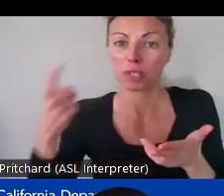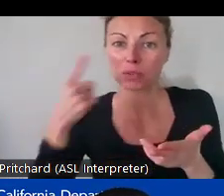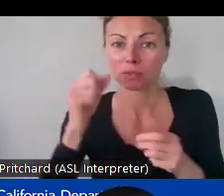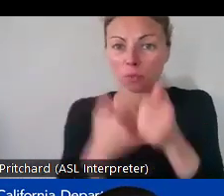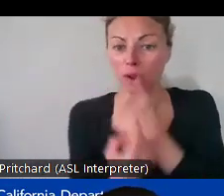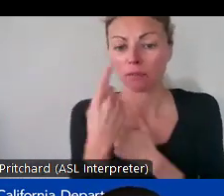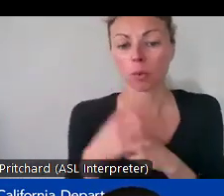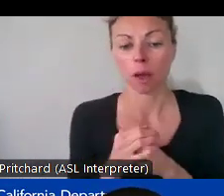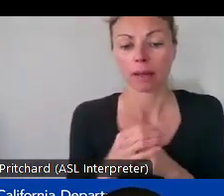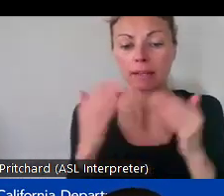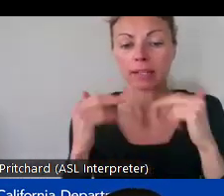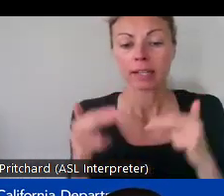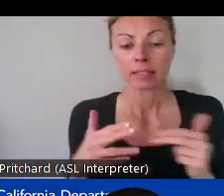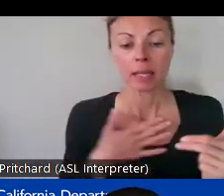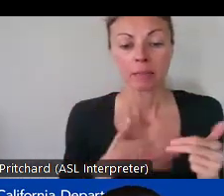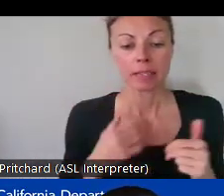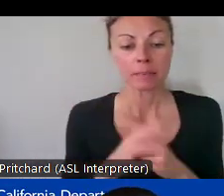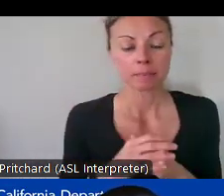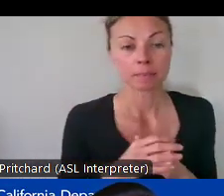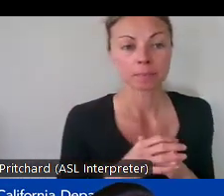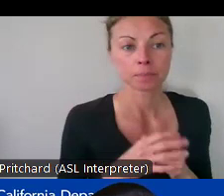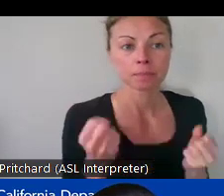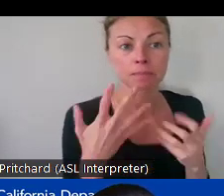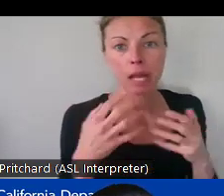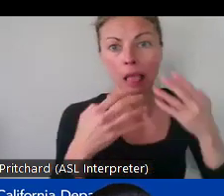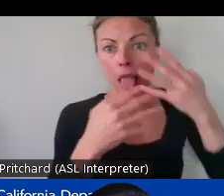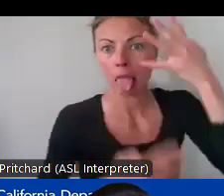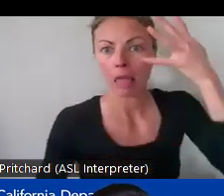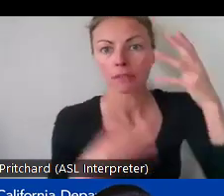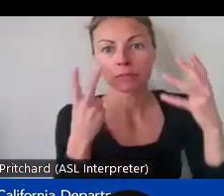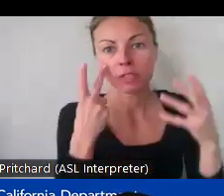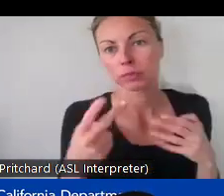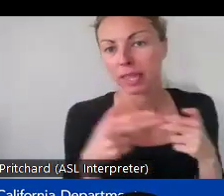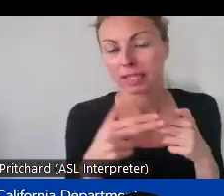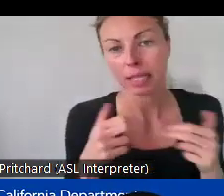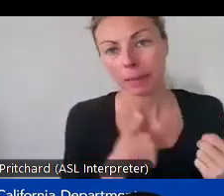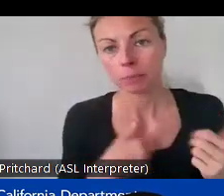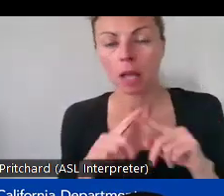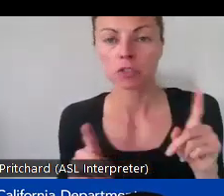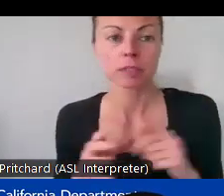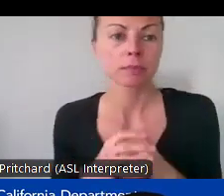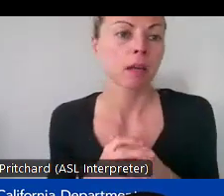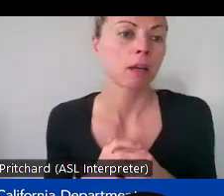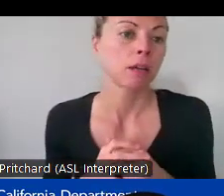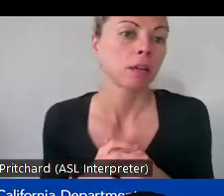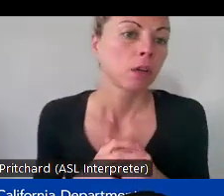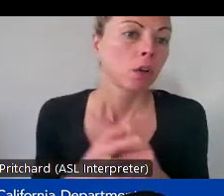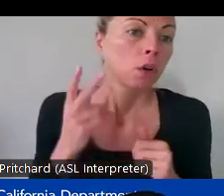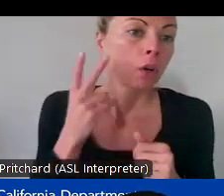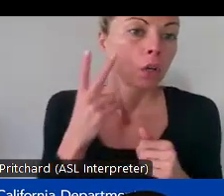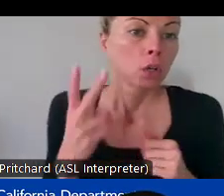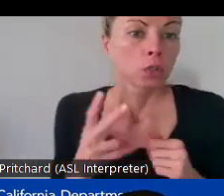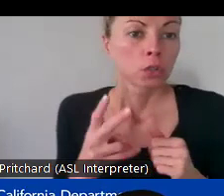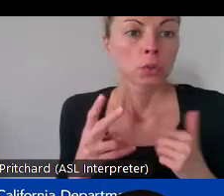particular. Next slide, please. There's a lot of text on this slide, maybe hard to read. I apologize, but I want to display the 18 different data sources that make up